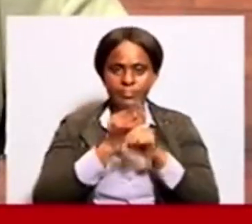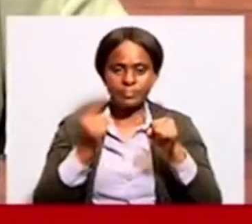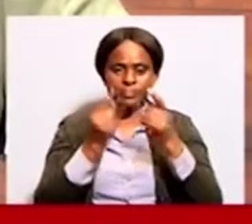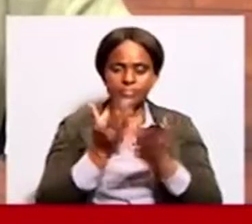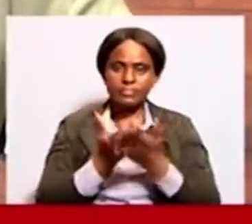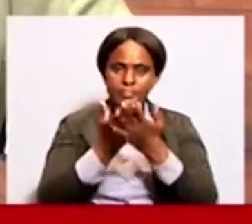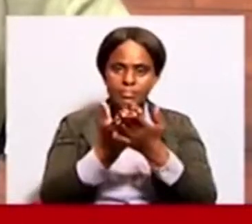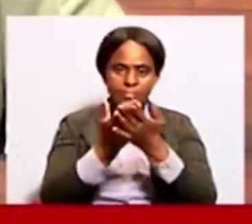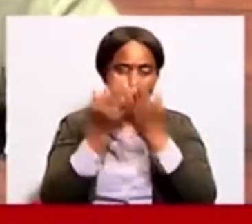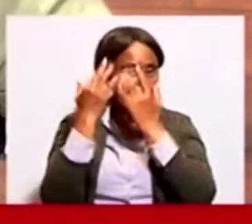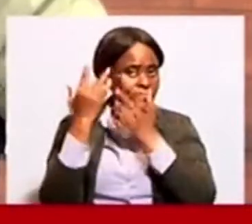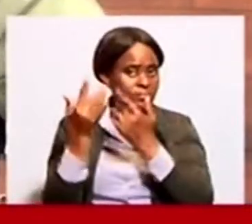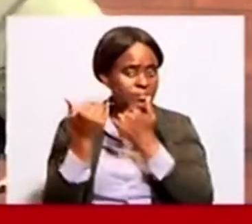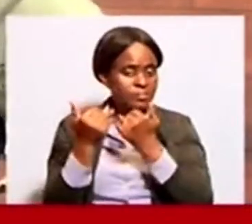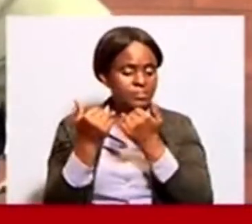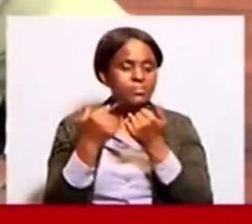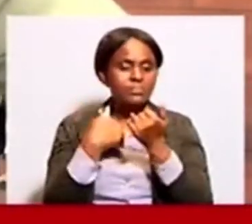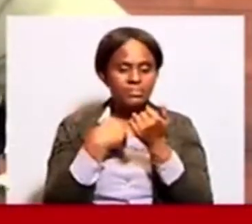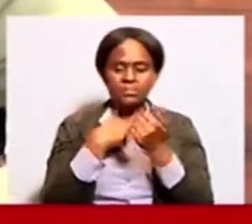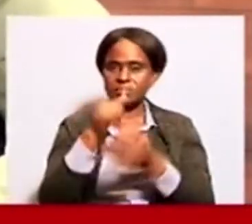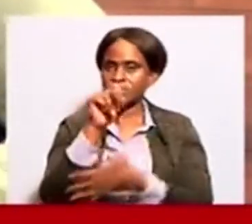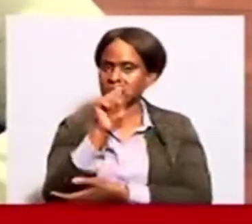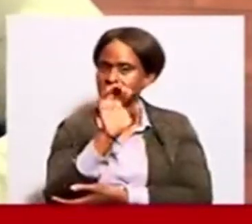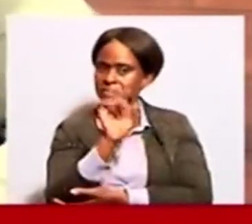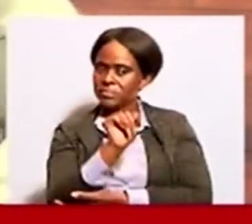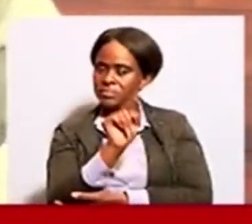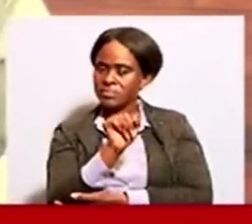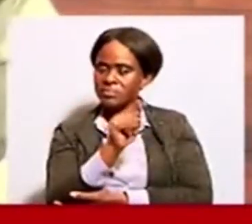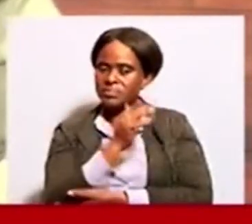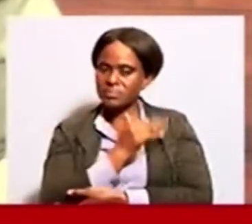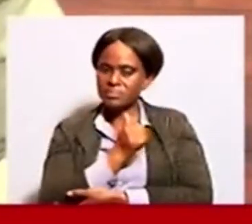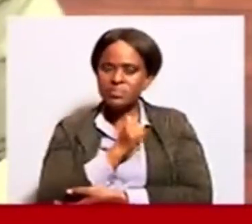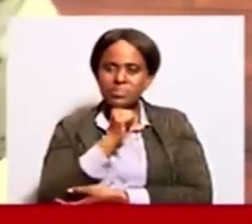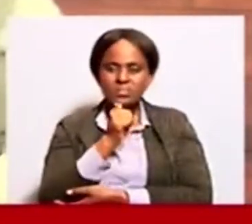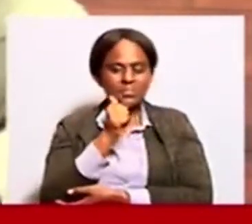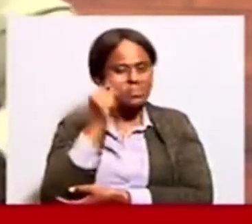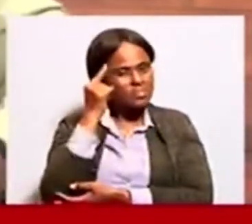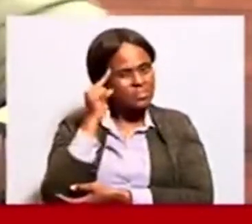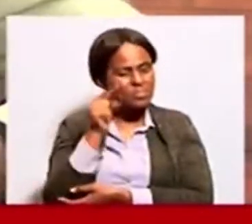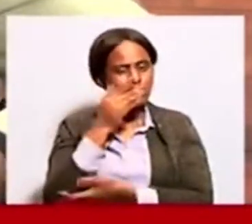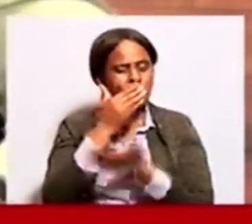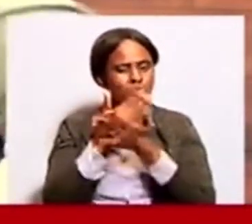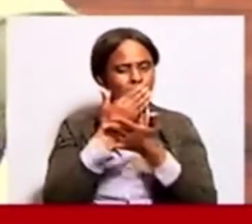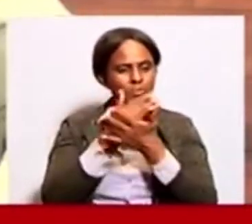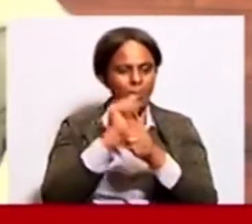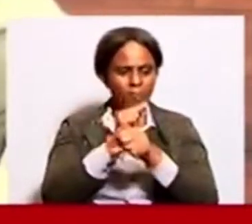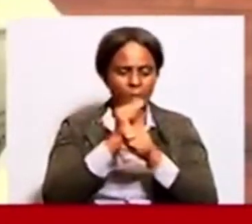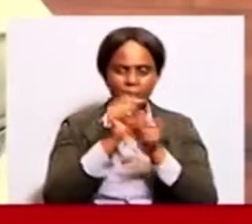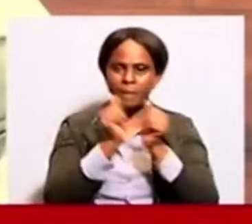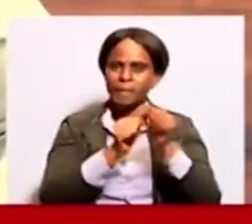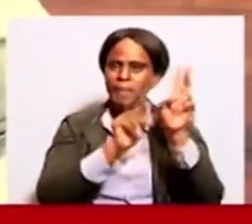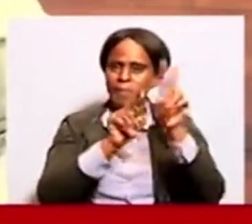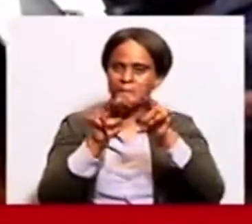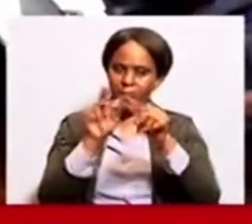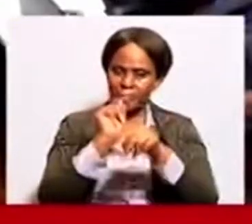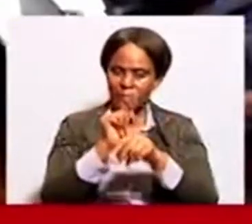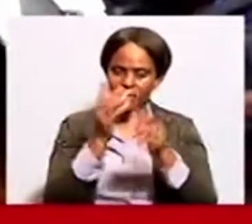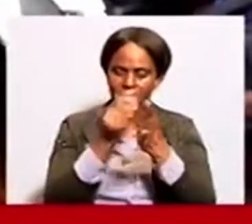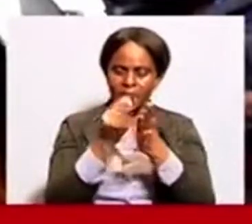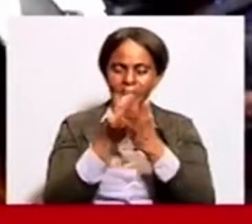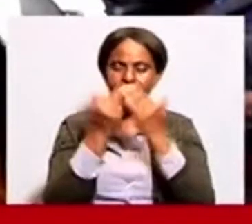that the TC, I think, was not doing good in terms of monitoring these funds.